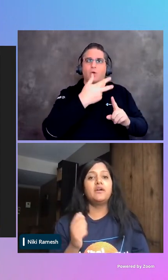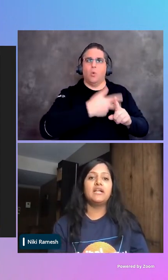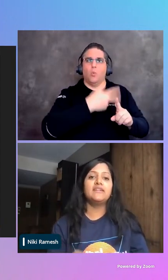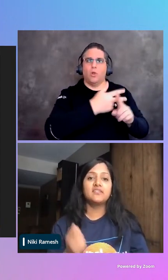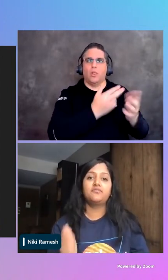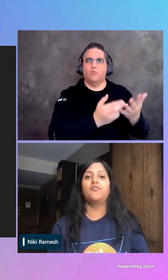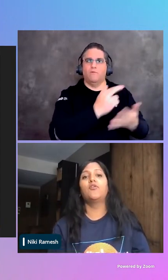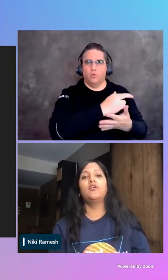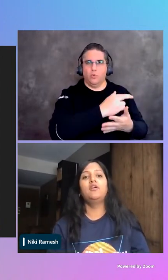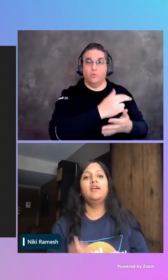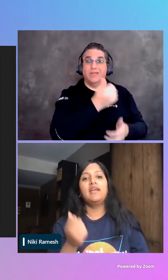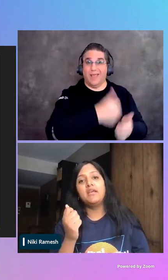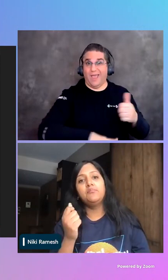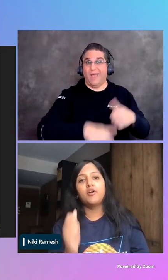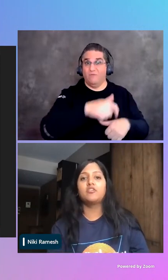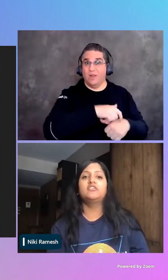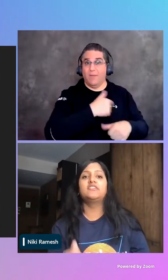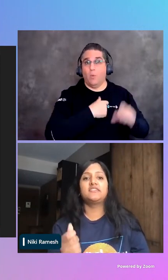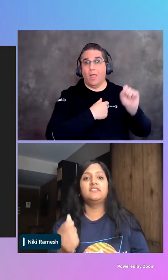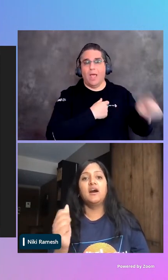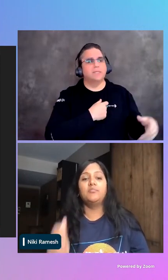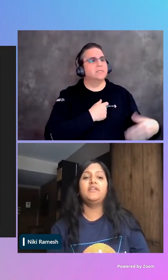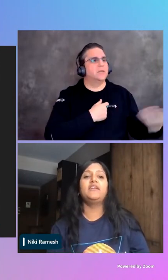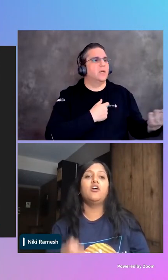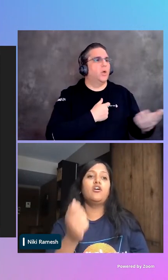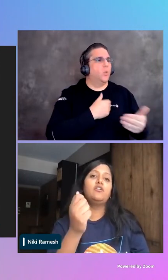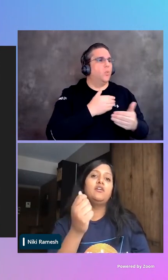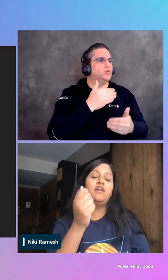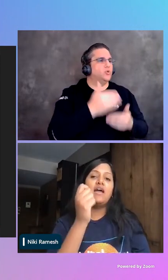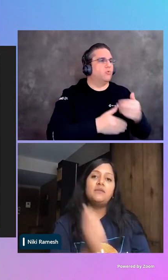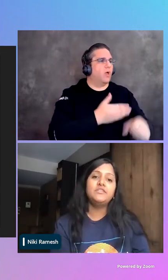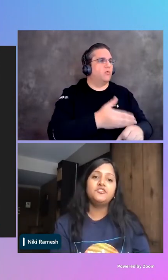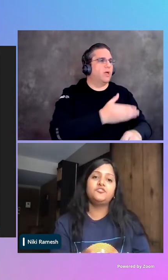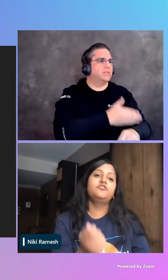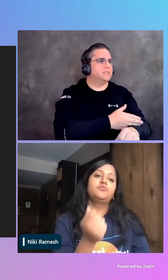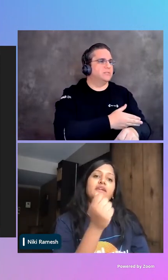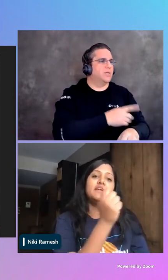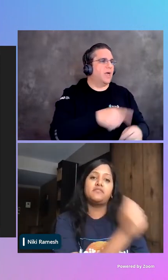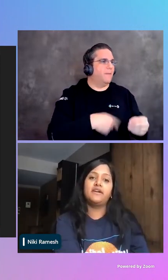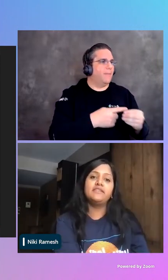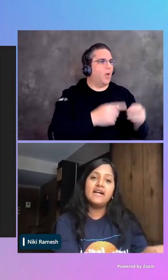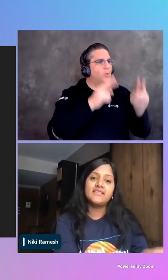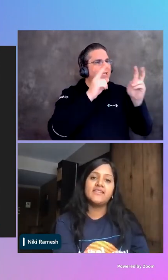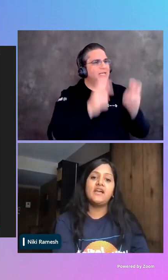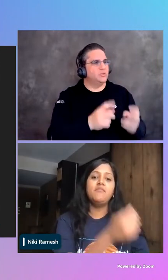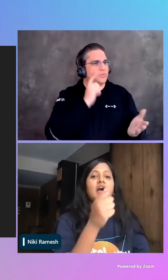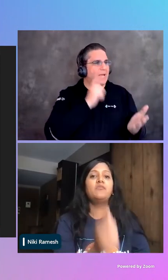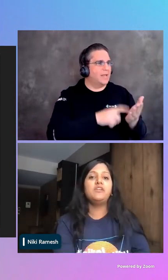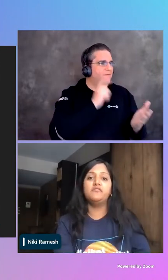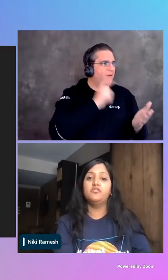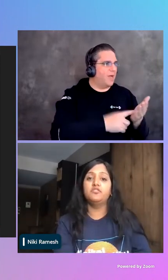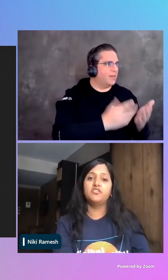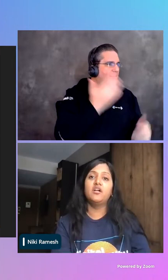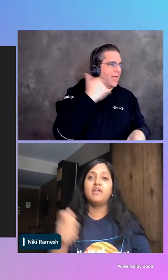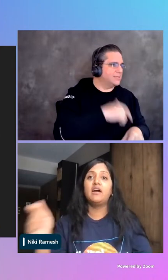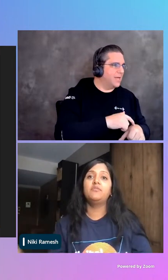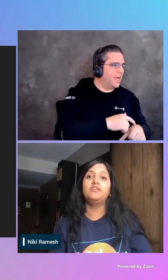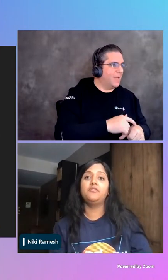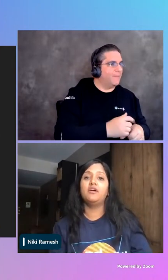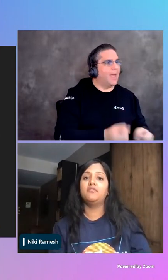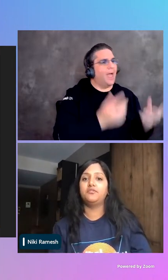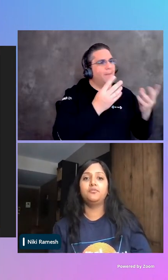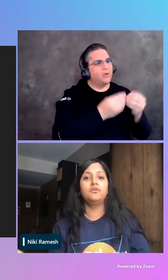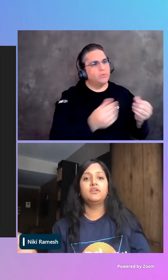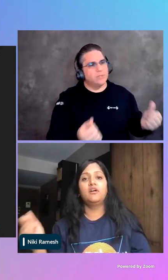quarter I will ask for a progress update on how many issues were identified last time, how many have you resolved, how